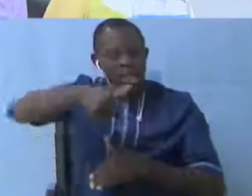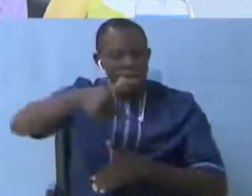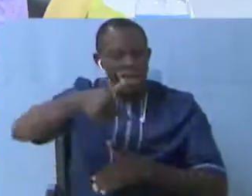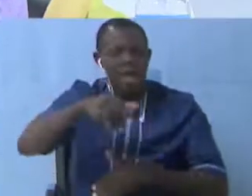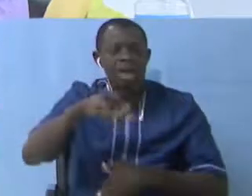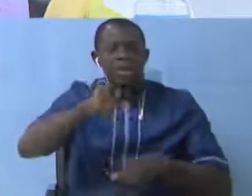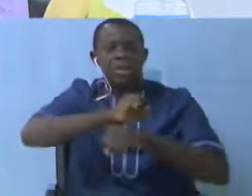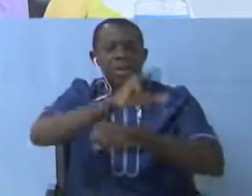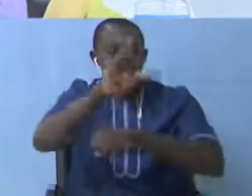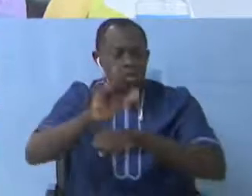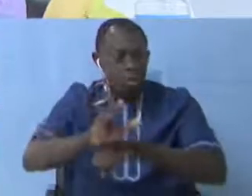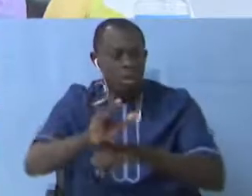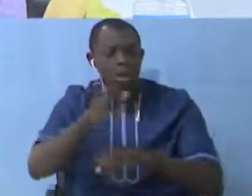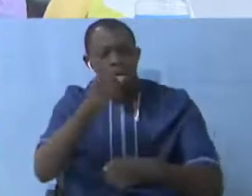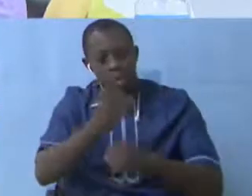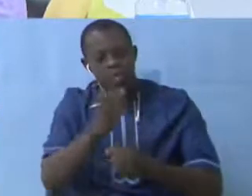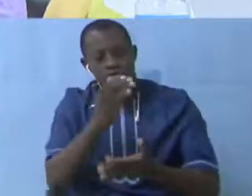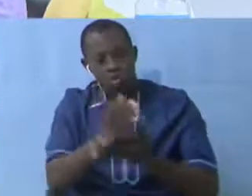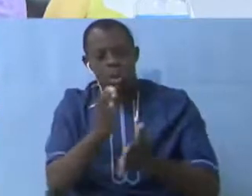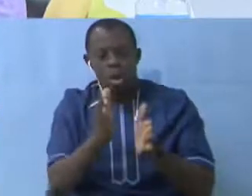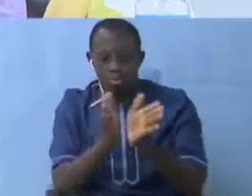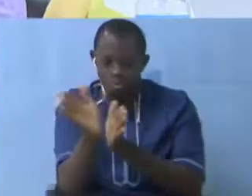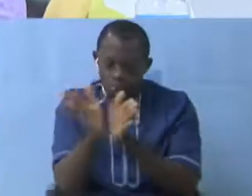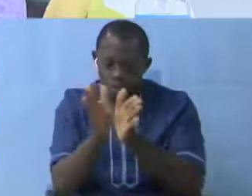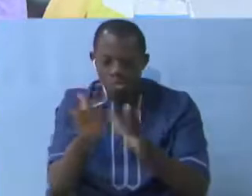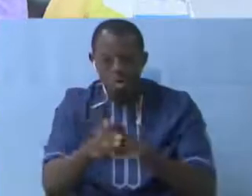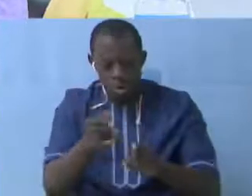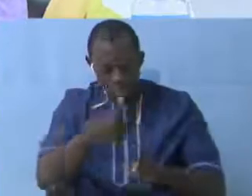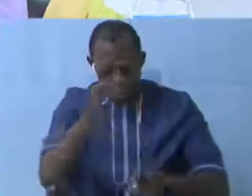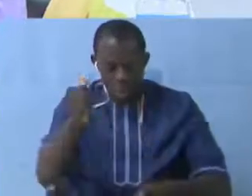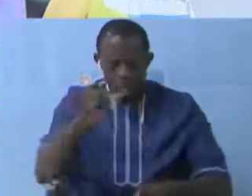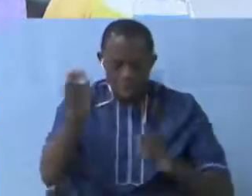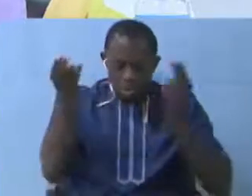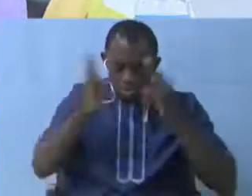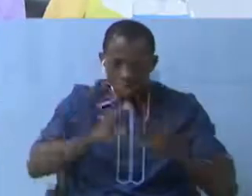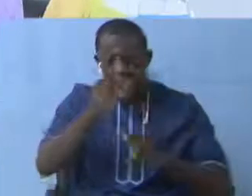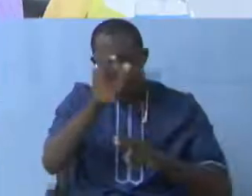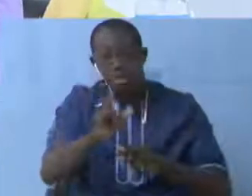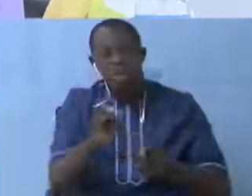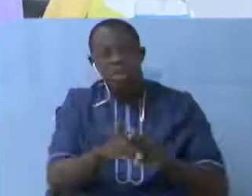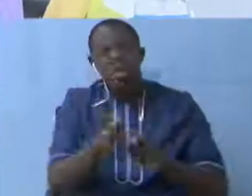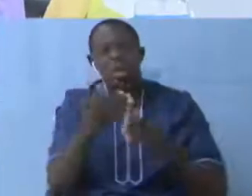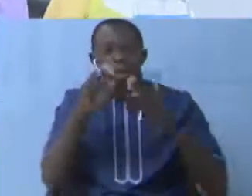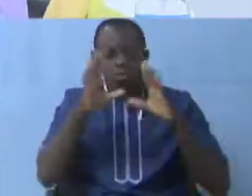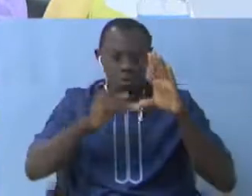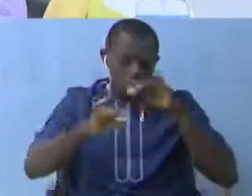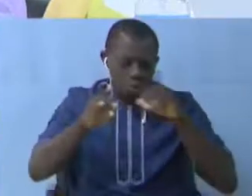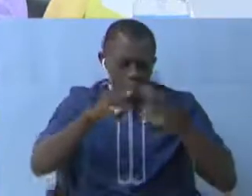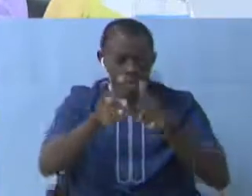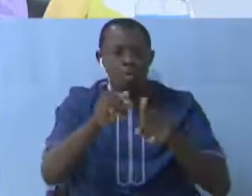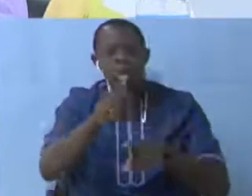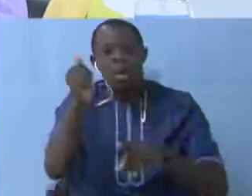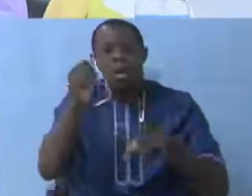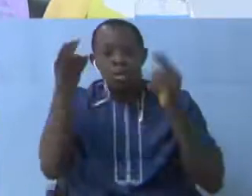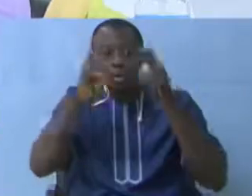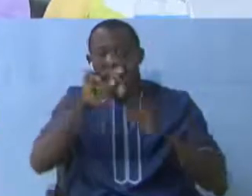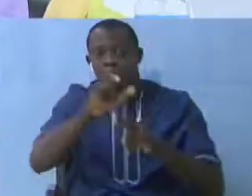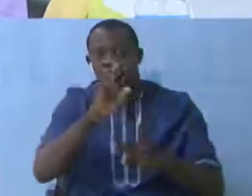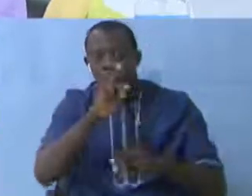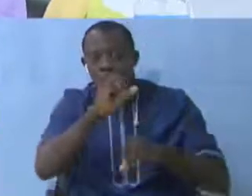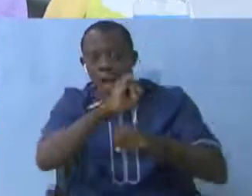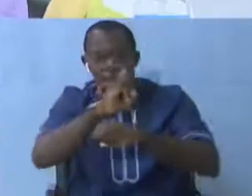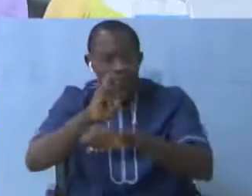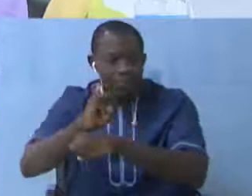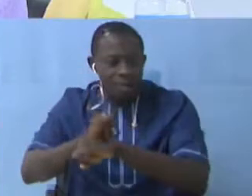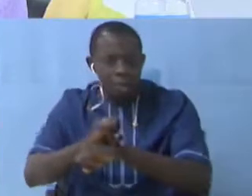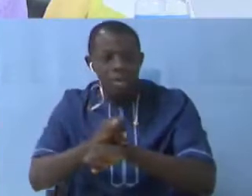also, to really encourage our colleagues to talk to those judges who were identified, because they already identified few. So